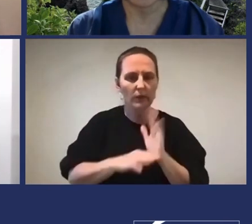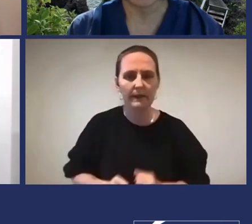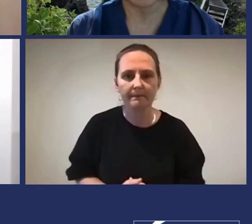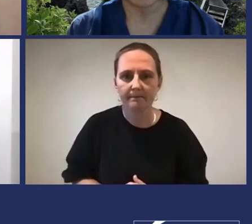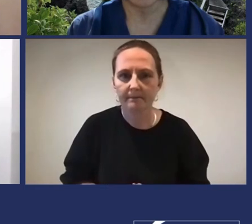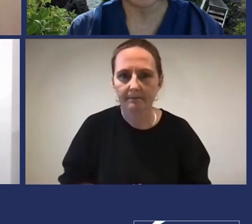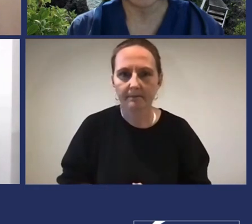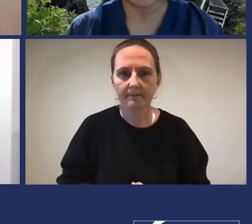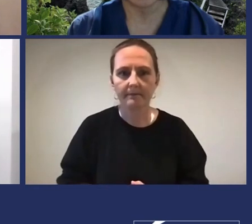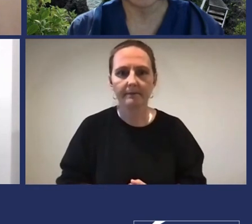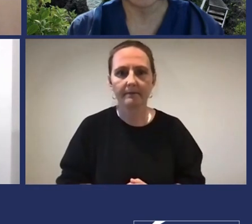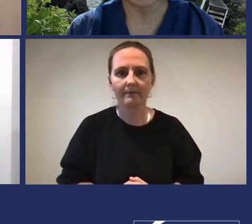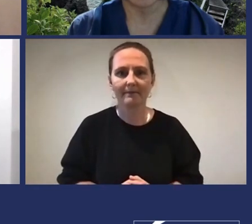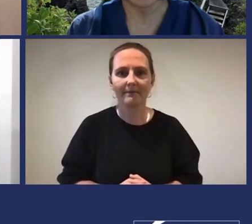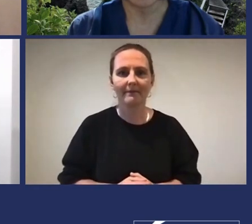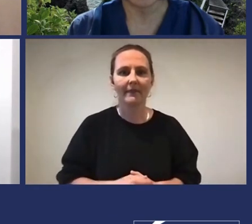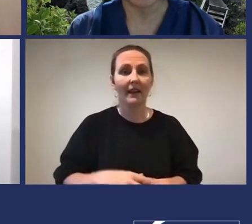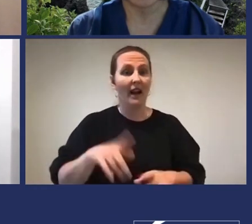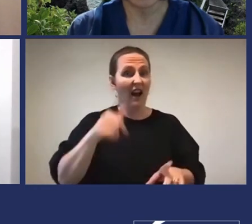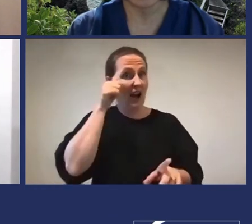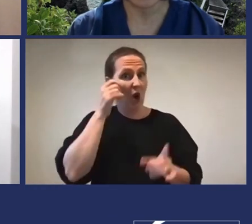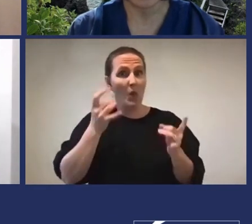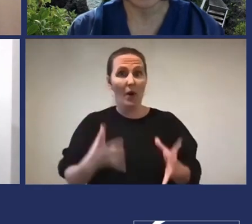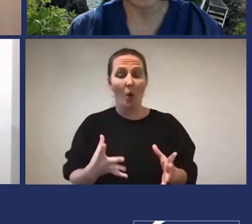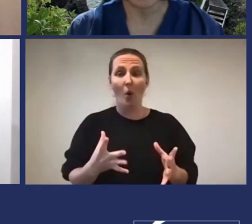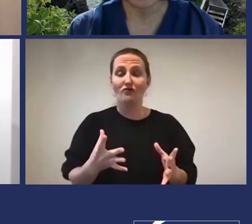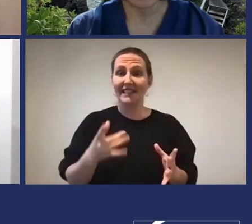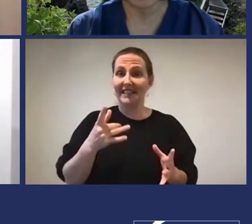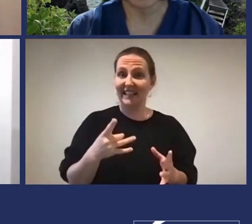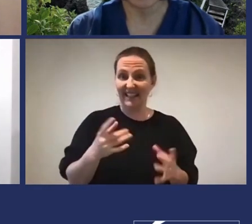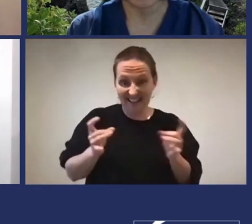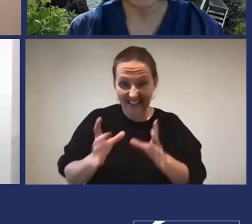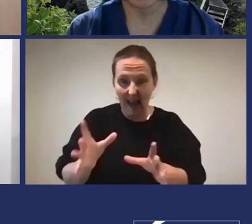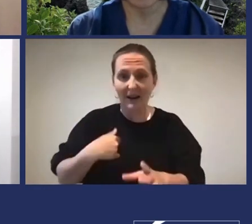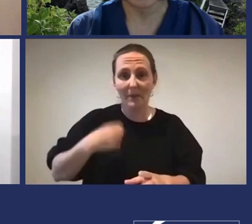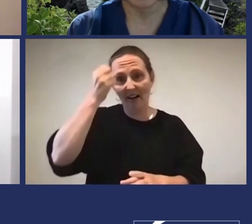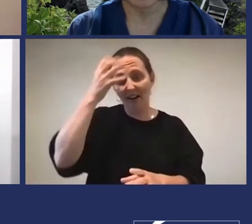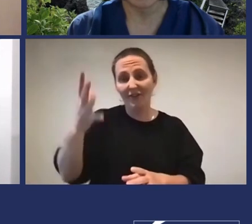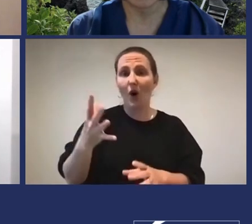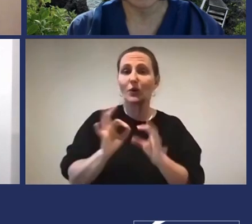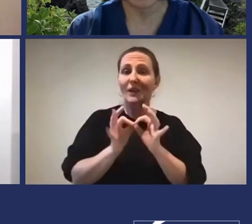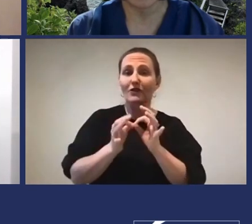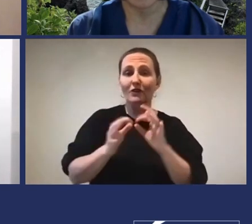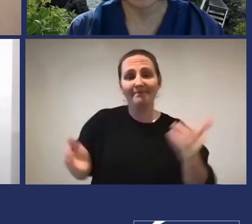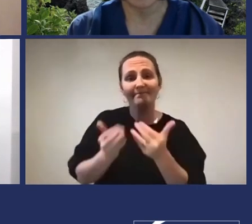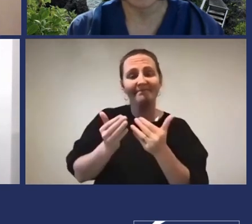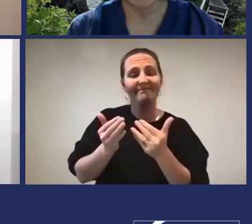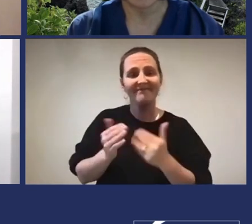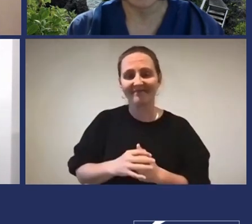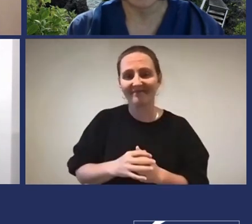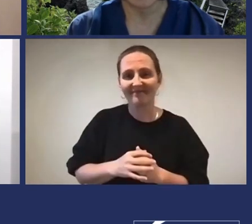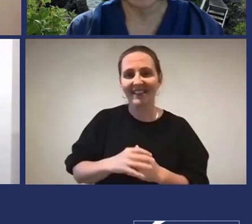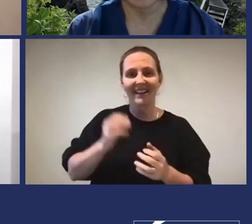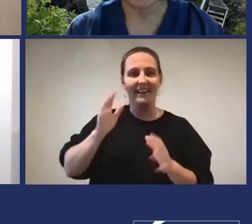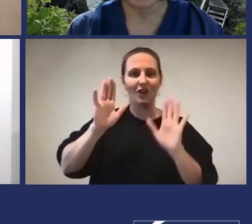Awesome. Hey, I know we're already underway, but as part of our introductions, I just wanted to acknowledge Donna, who's down there doing our New Zealand Sign Language, and you'll probably